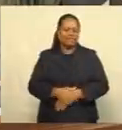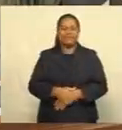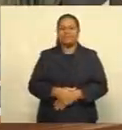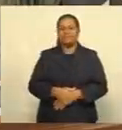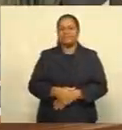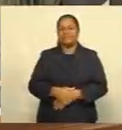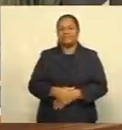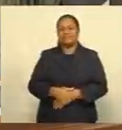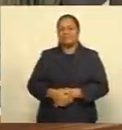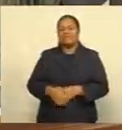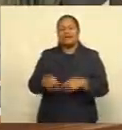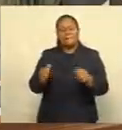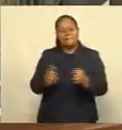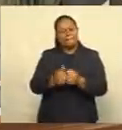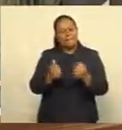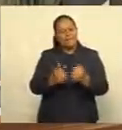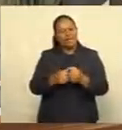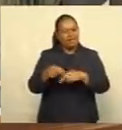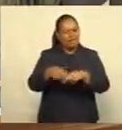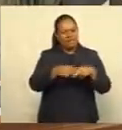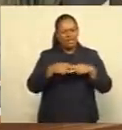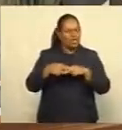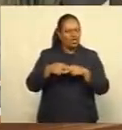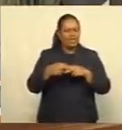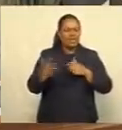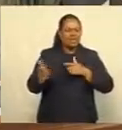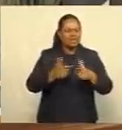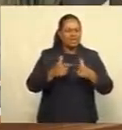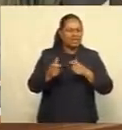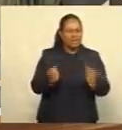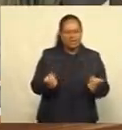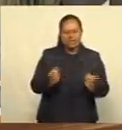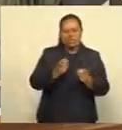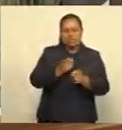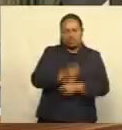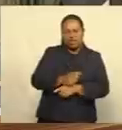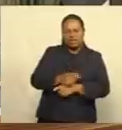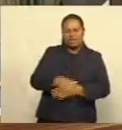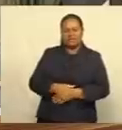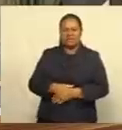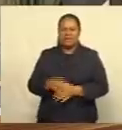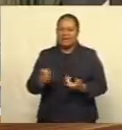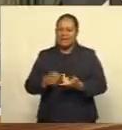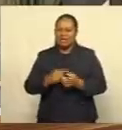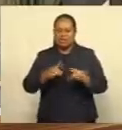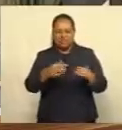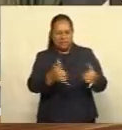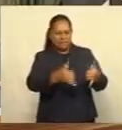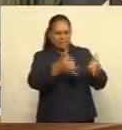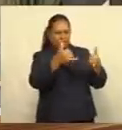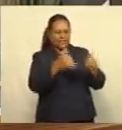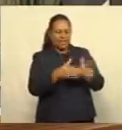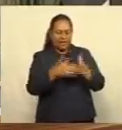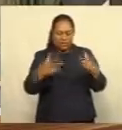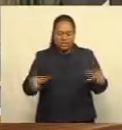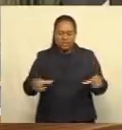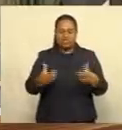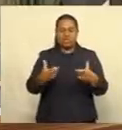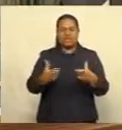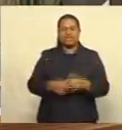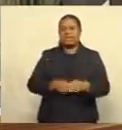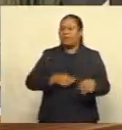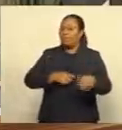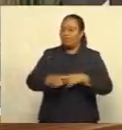While many Fiji Sevens players have turned national heroes, the intensity of Sevens rugby is a challenge in itself for players and